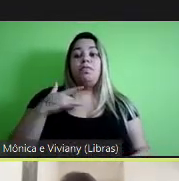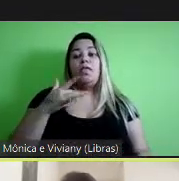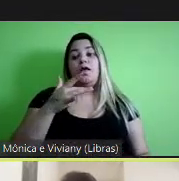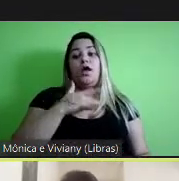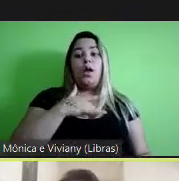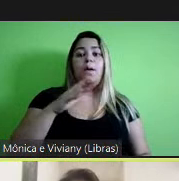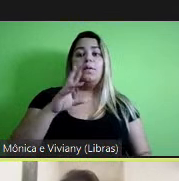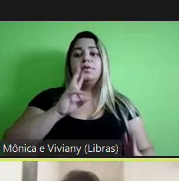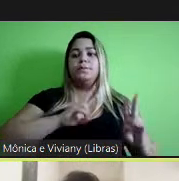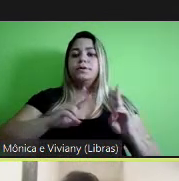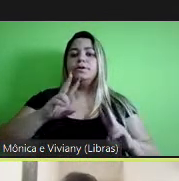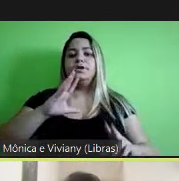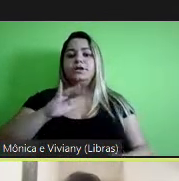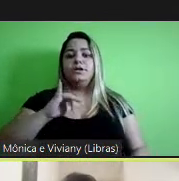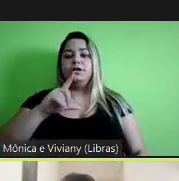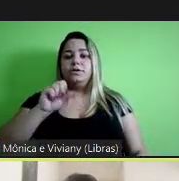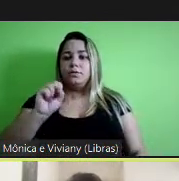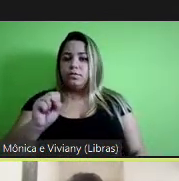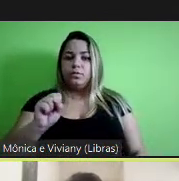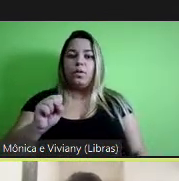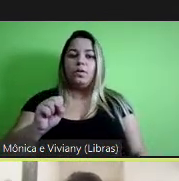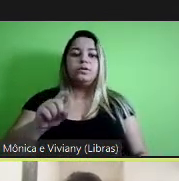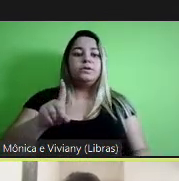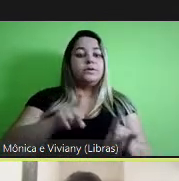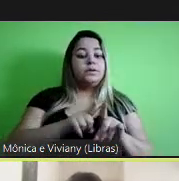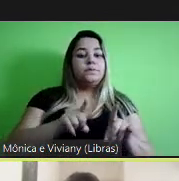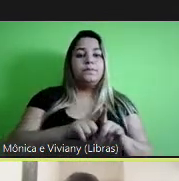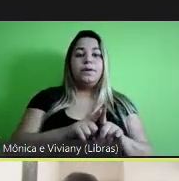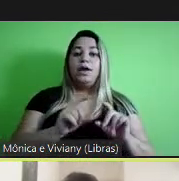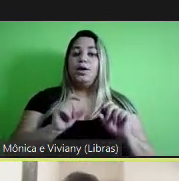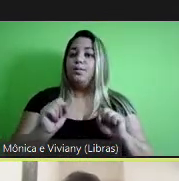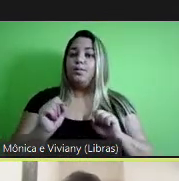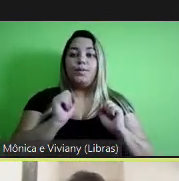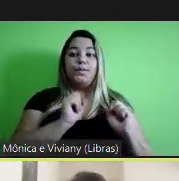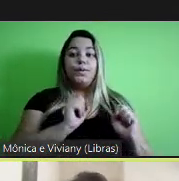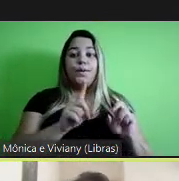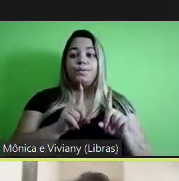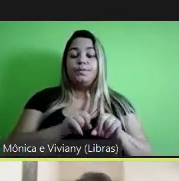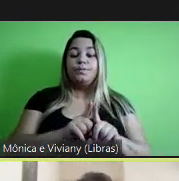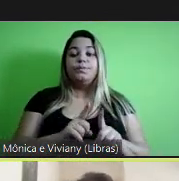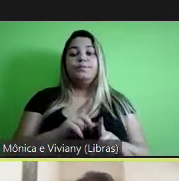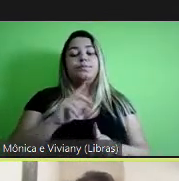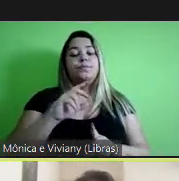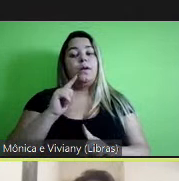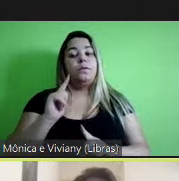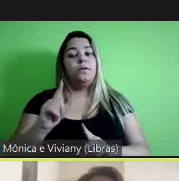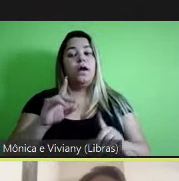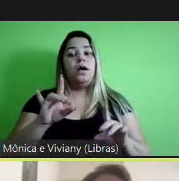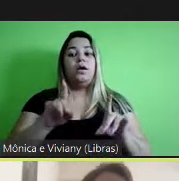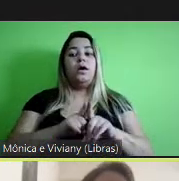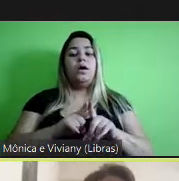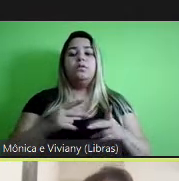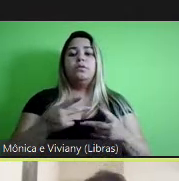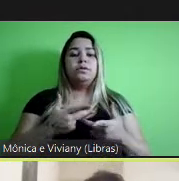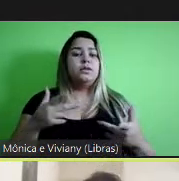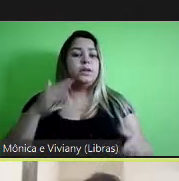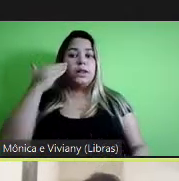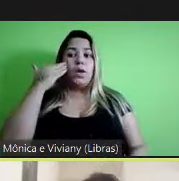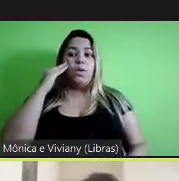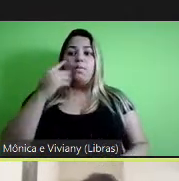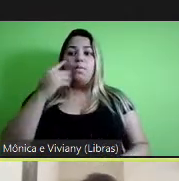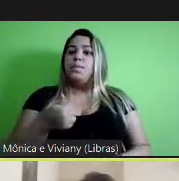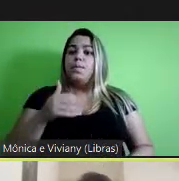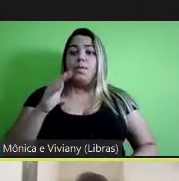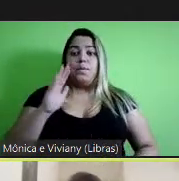The issue of planetary health will look at these planetary systems and the cycles of phosphorus and cycle